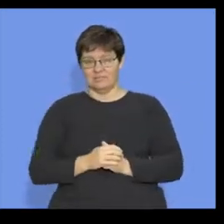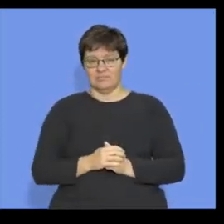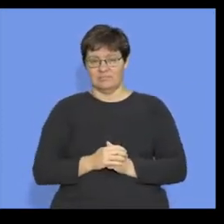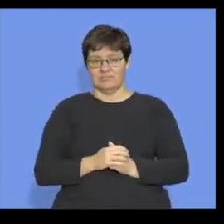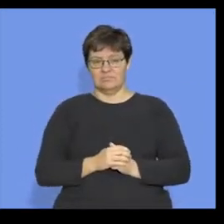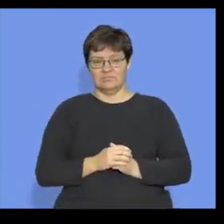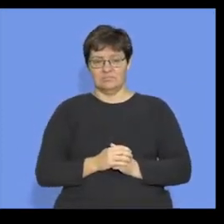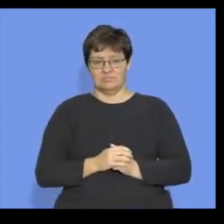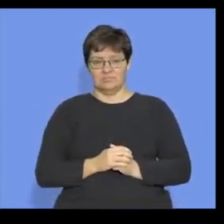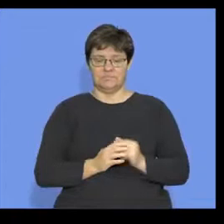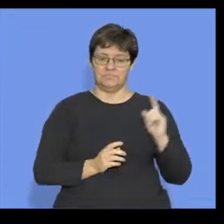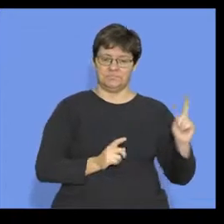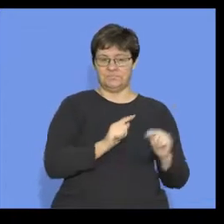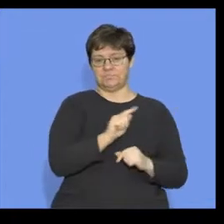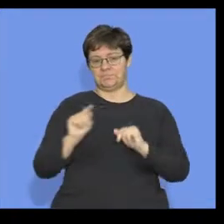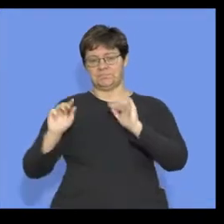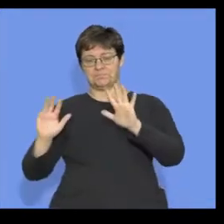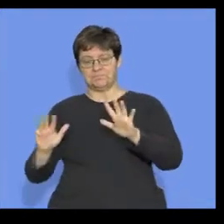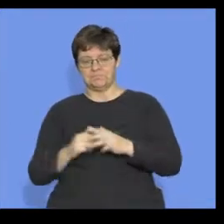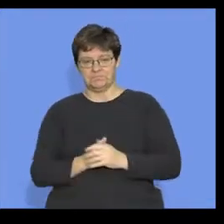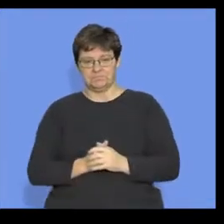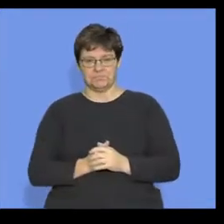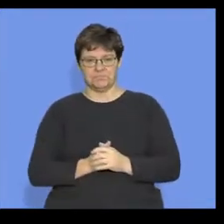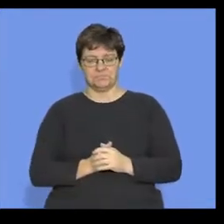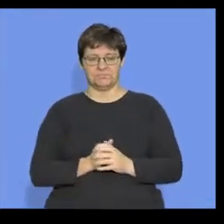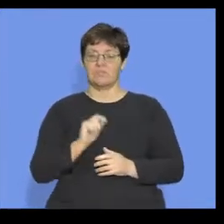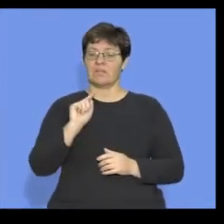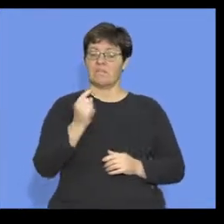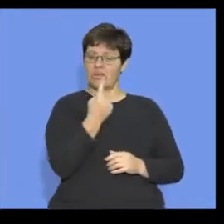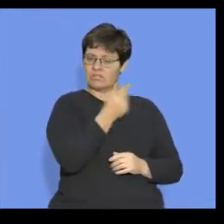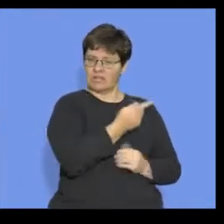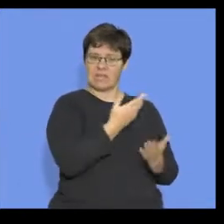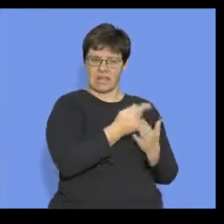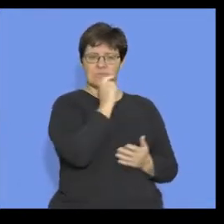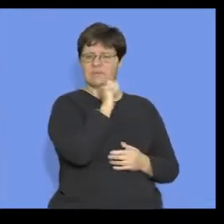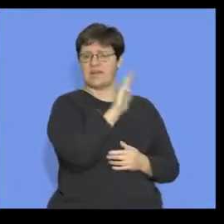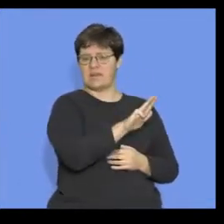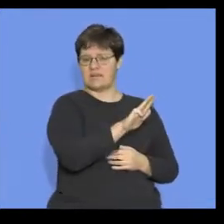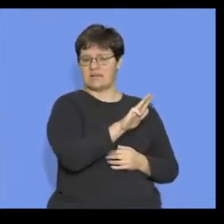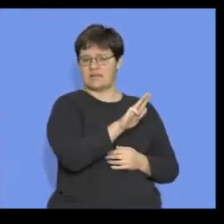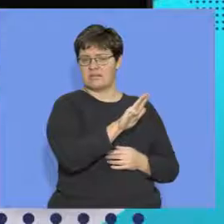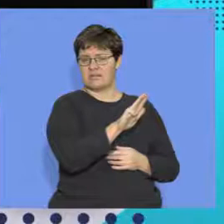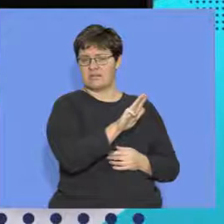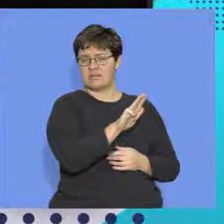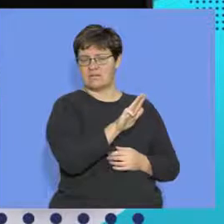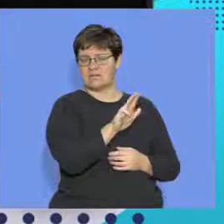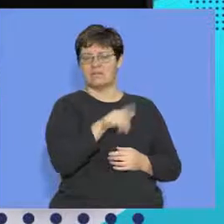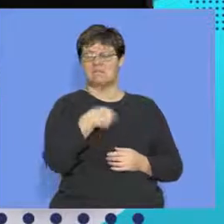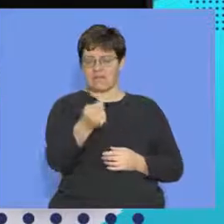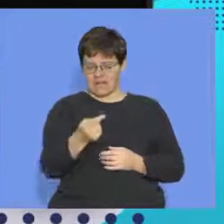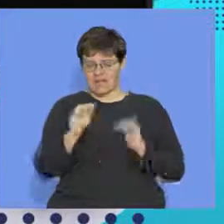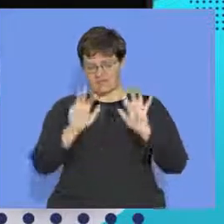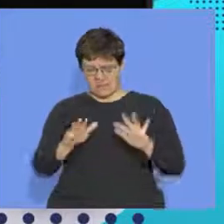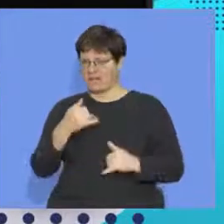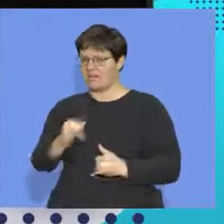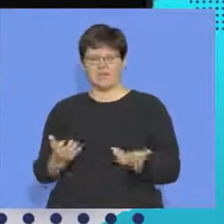digits available from 1 to 9. For the first position, I can use 9. For the second position, I